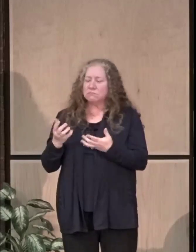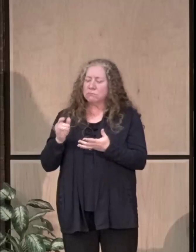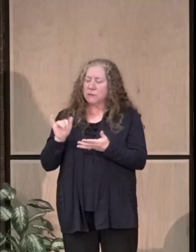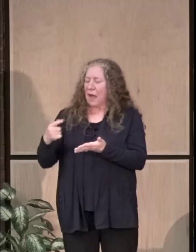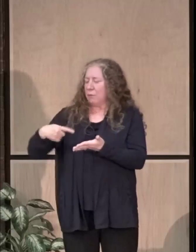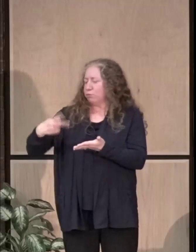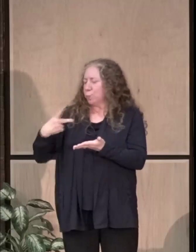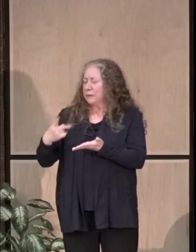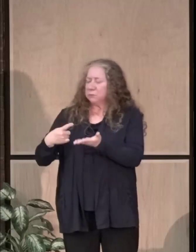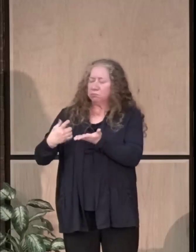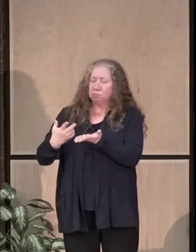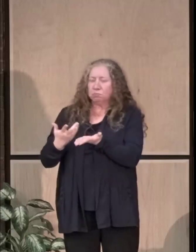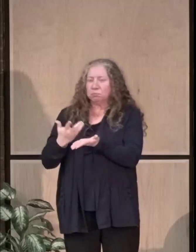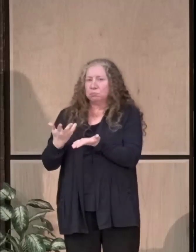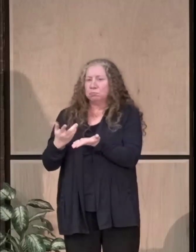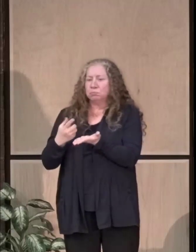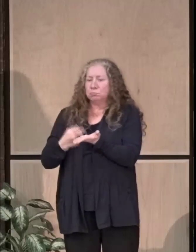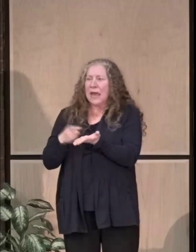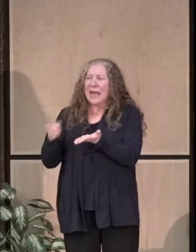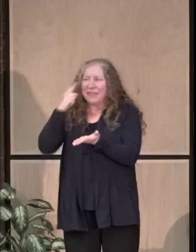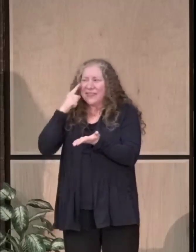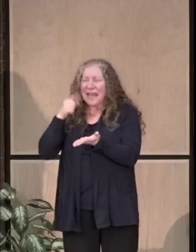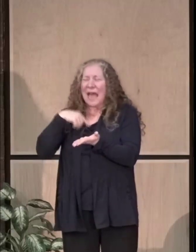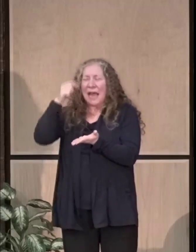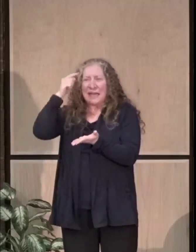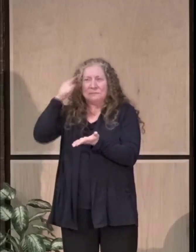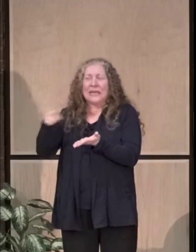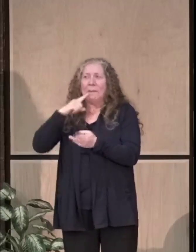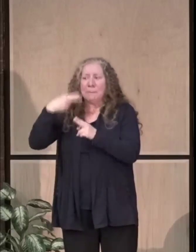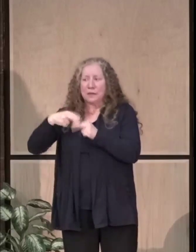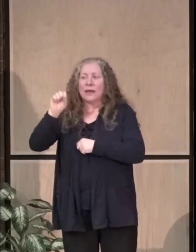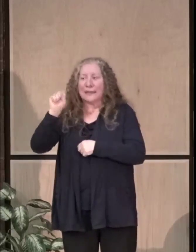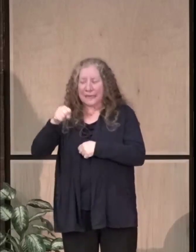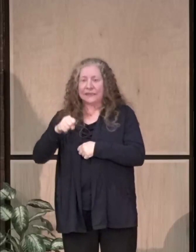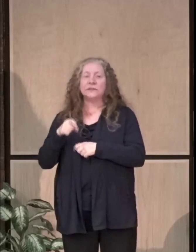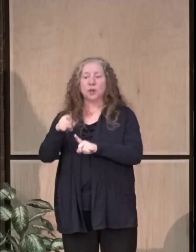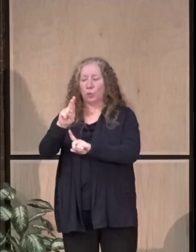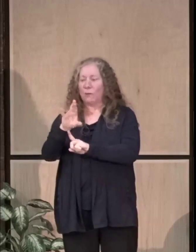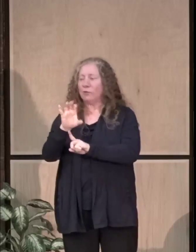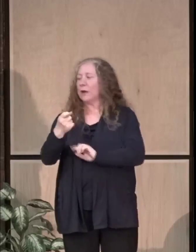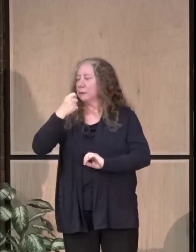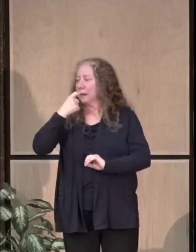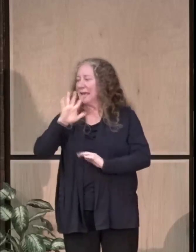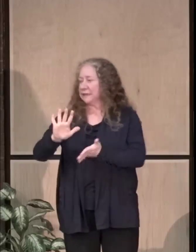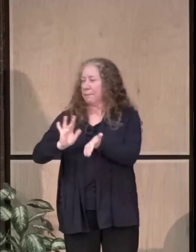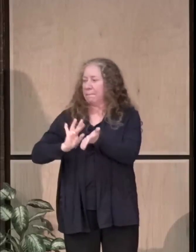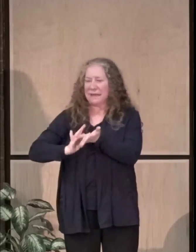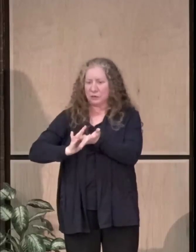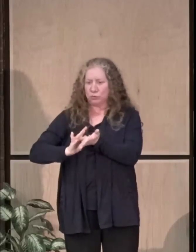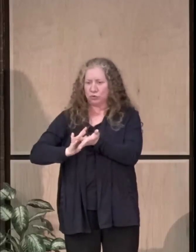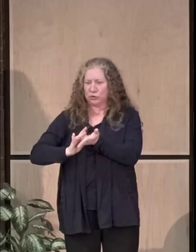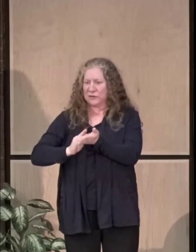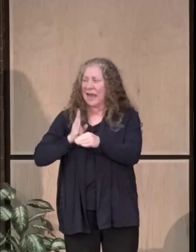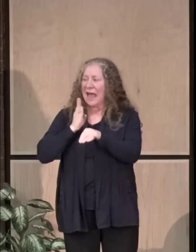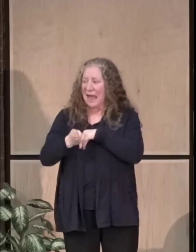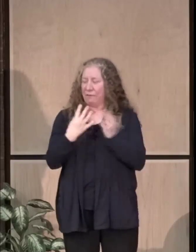where he did mention that I can recall that he mentioned that he was taking his medication. I think this was shortly